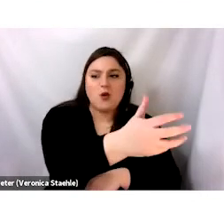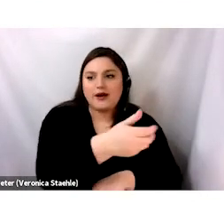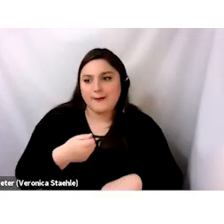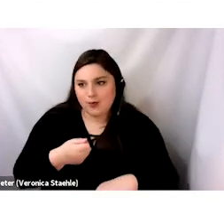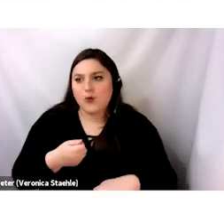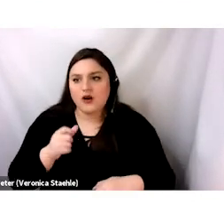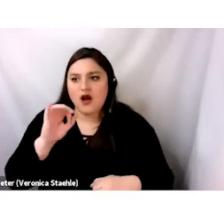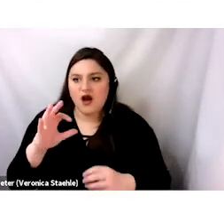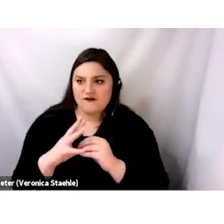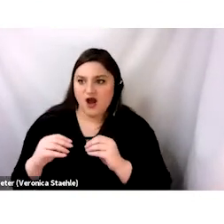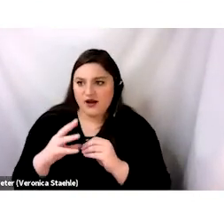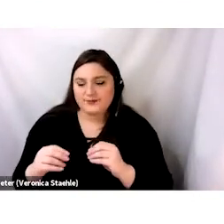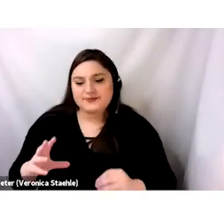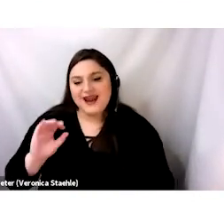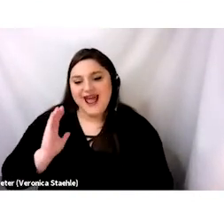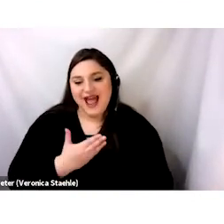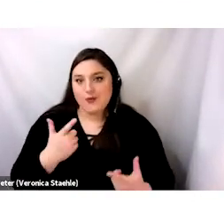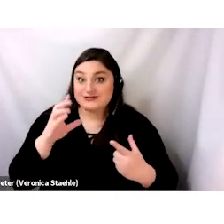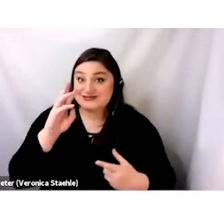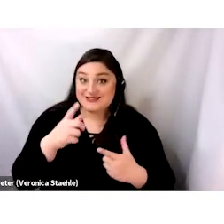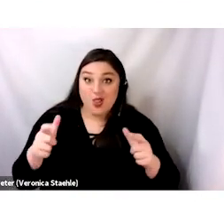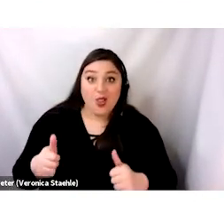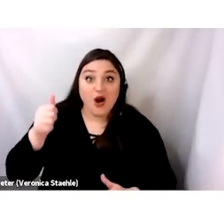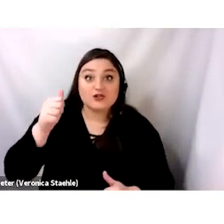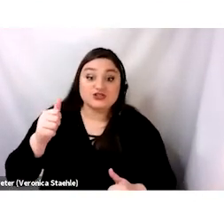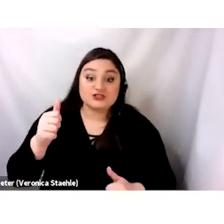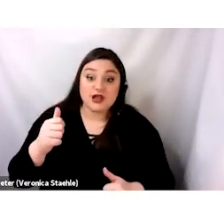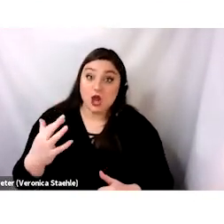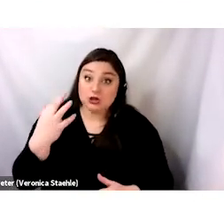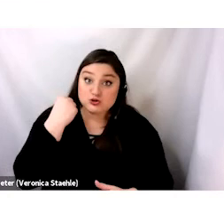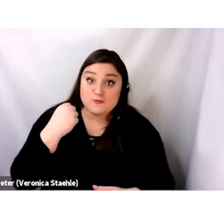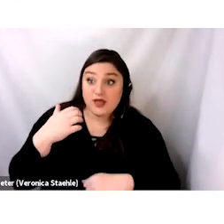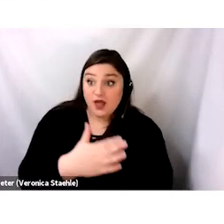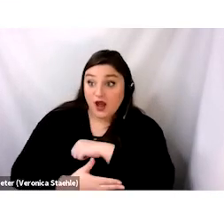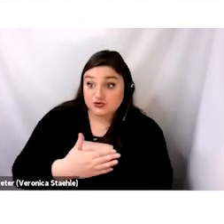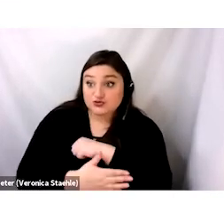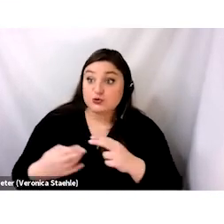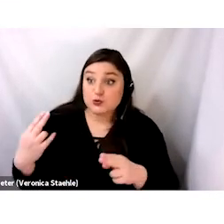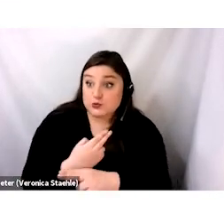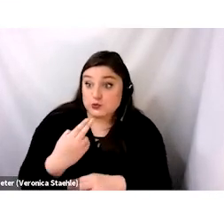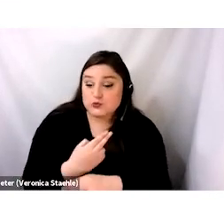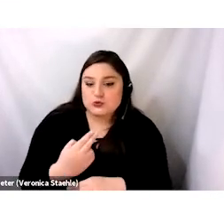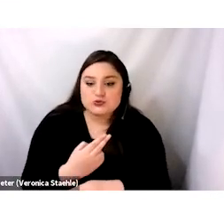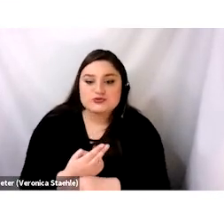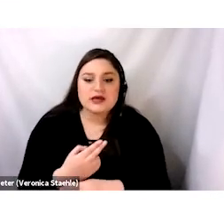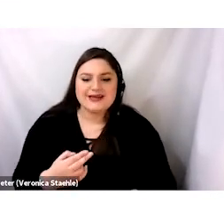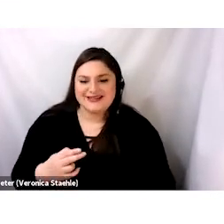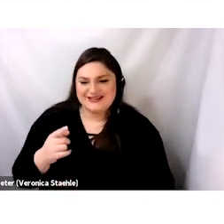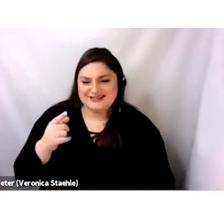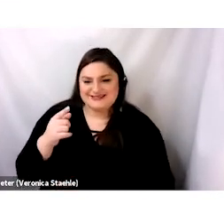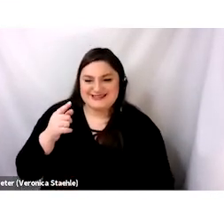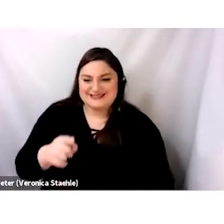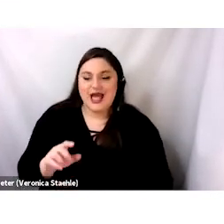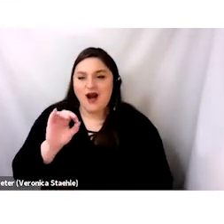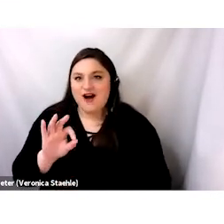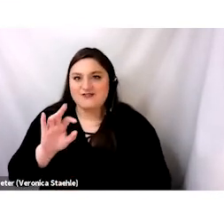And the 6 largest consuming countries are also among the top 7 producing countries. We know that cotton is a very political crop because